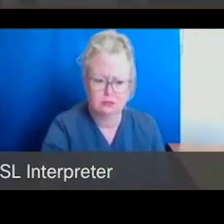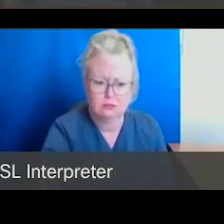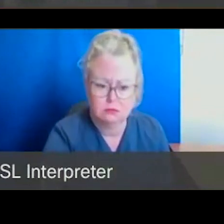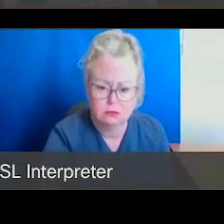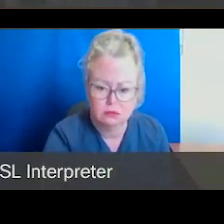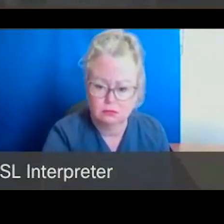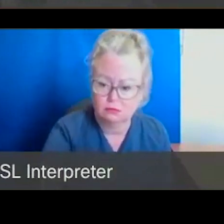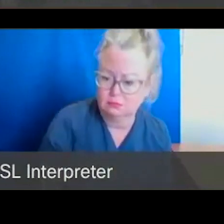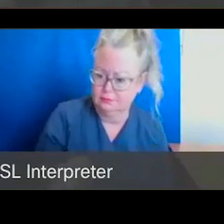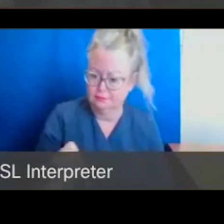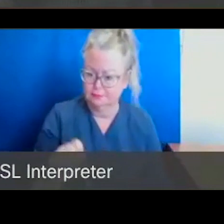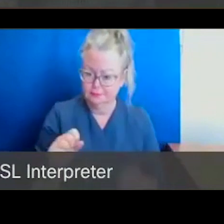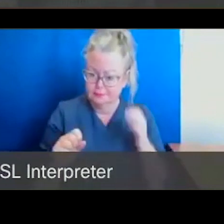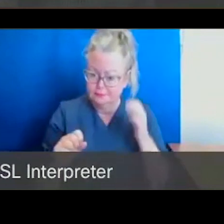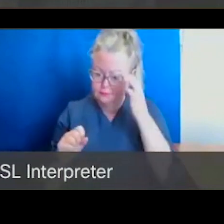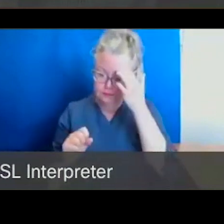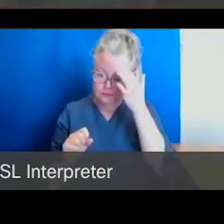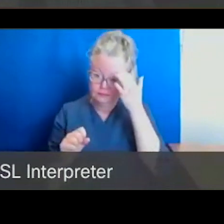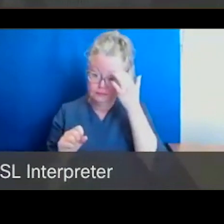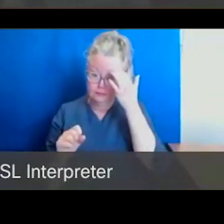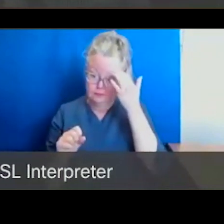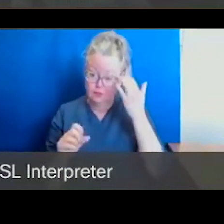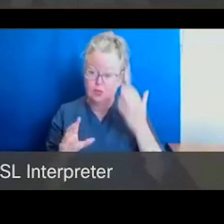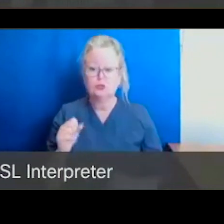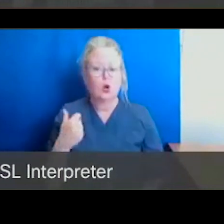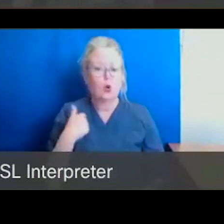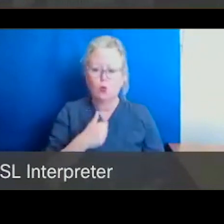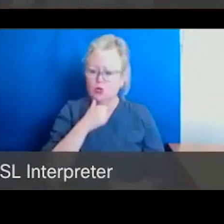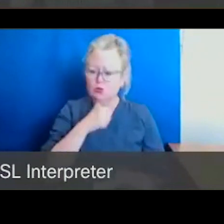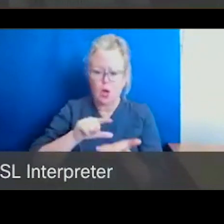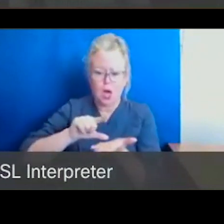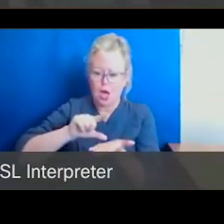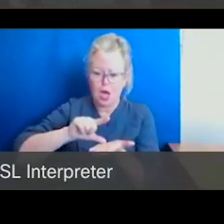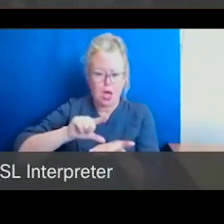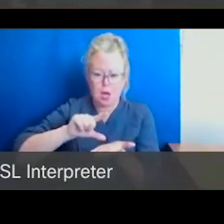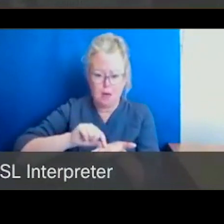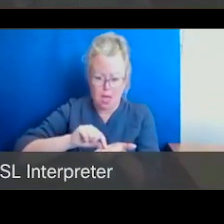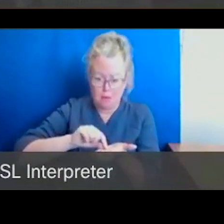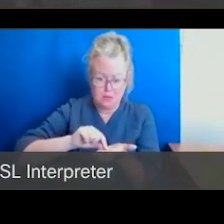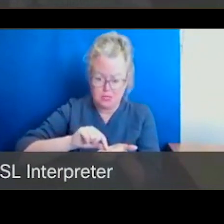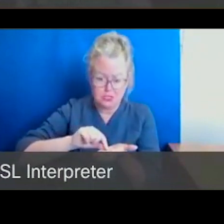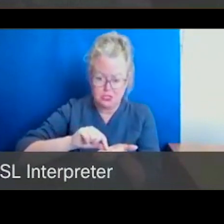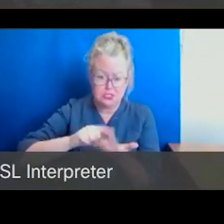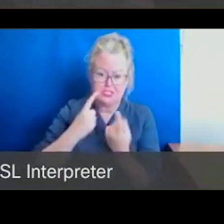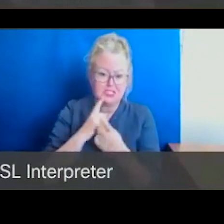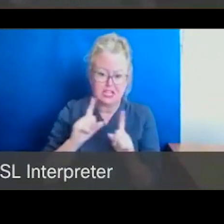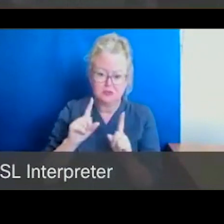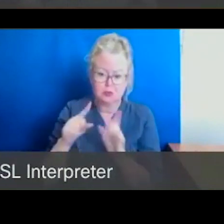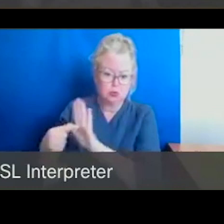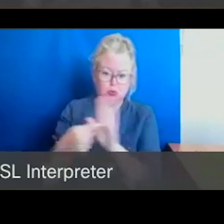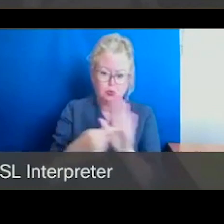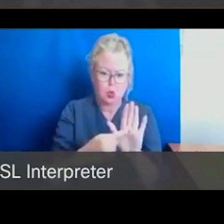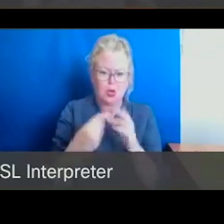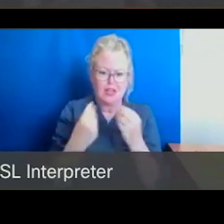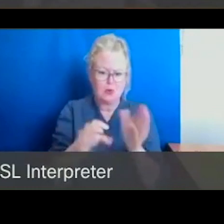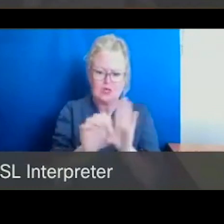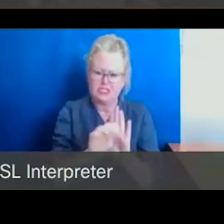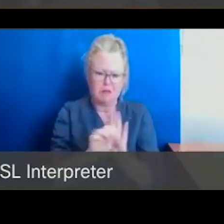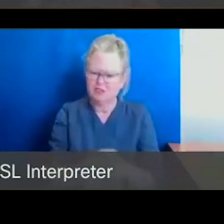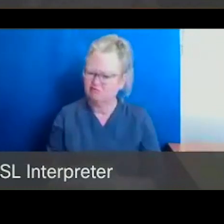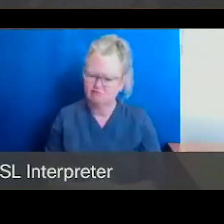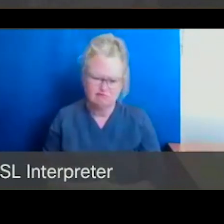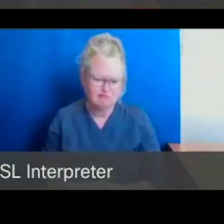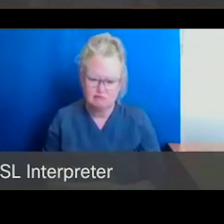publish the successful applications. So the best way to get access to one would be through